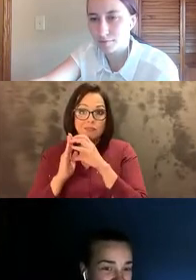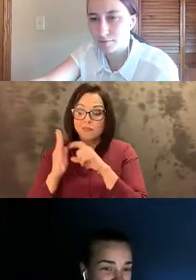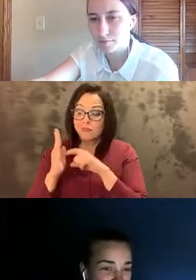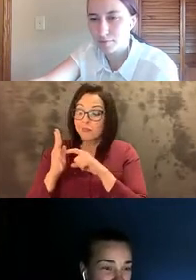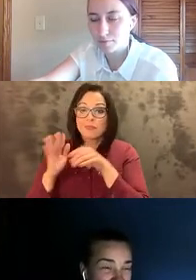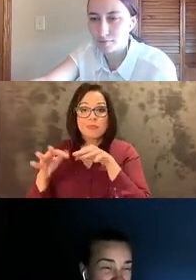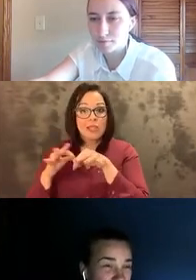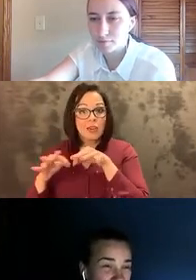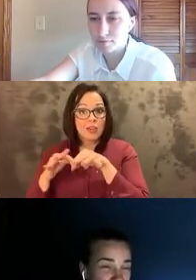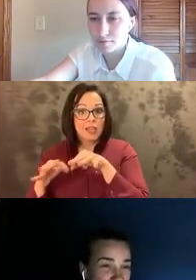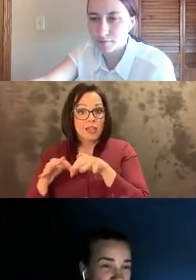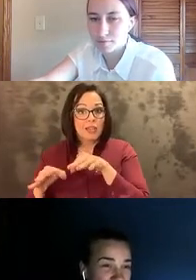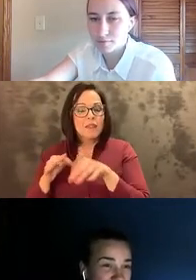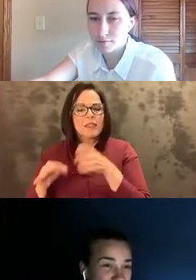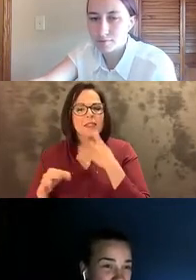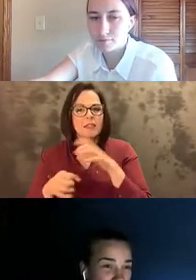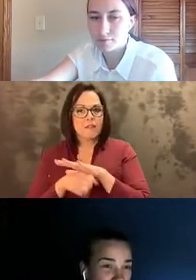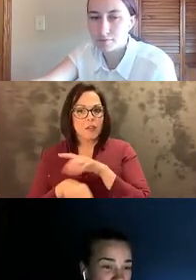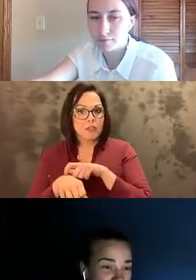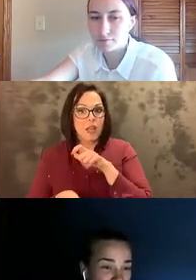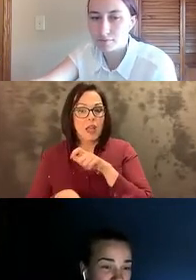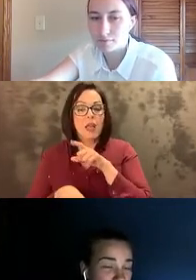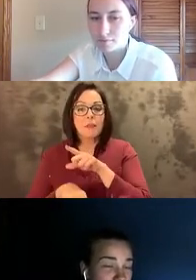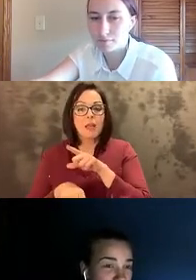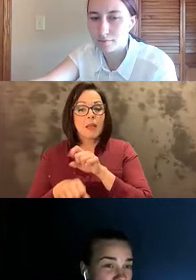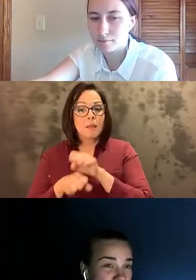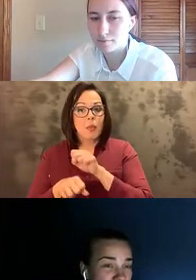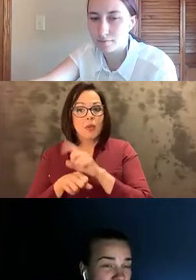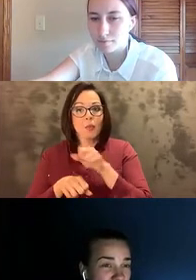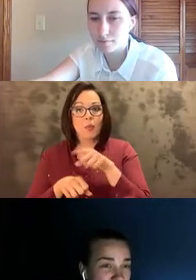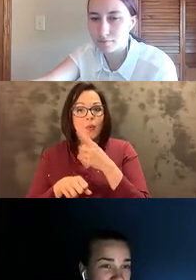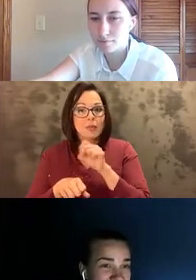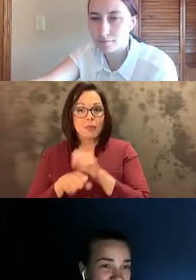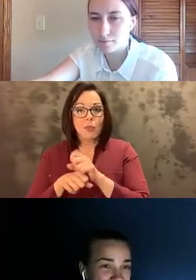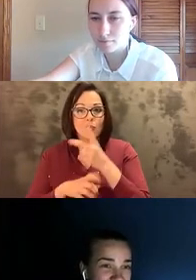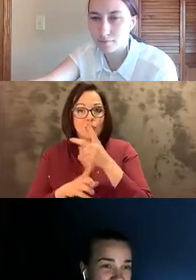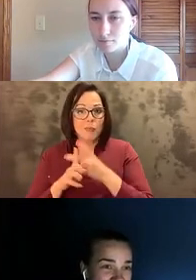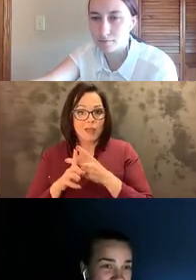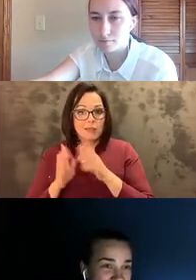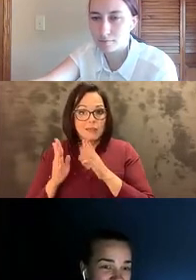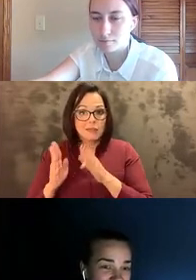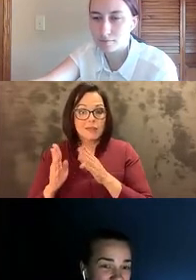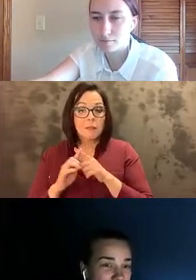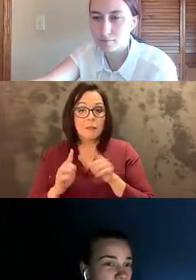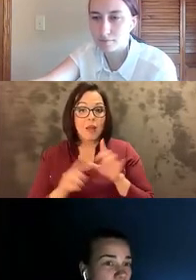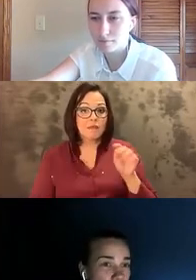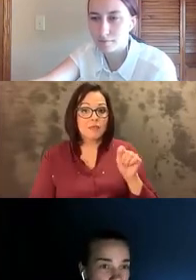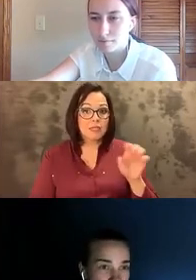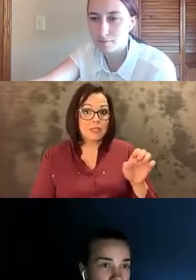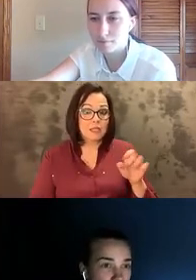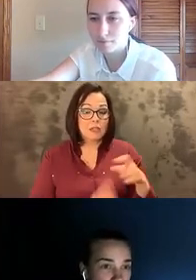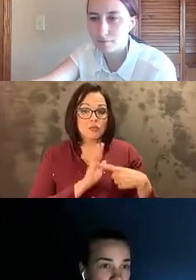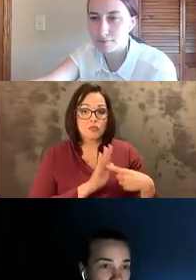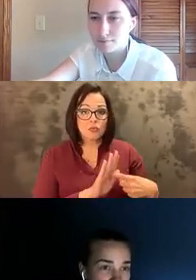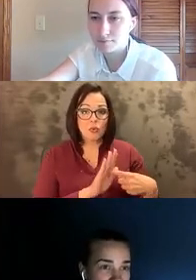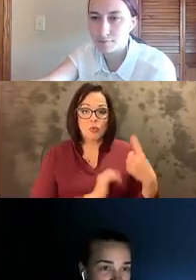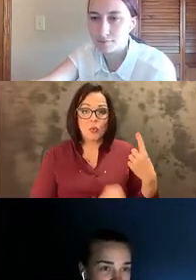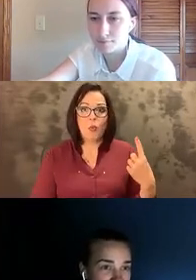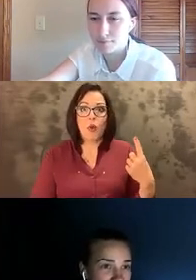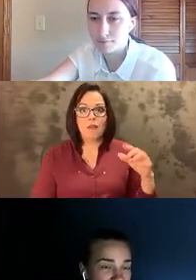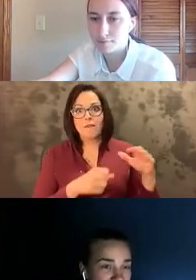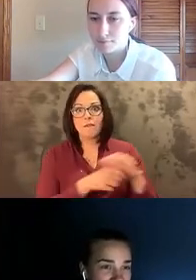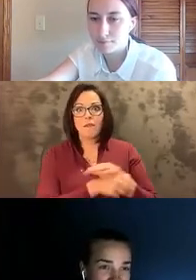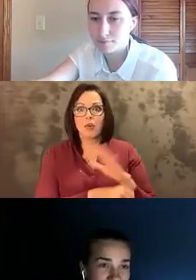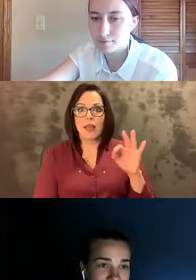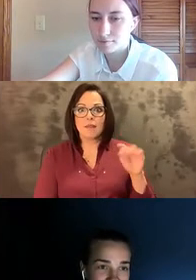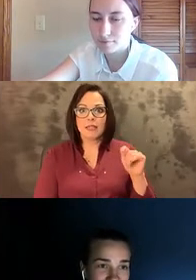a full-time employee was only employed for 2 months, but the FTE is one whole